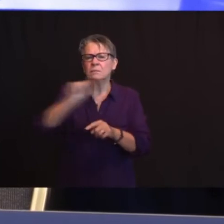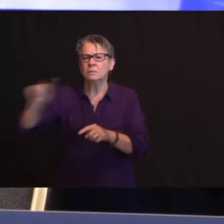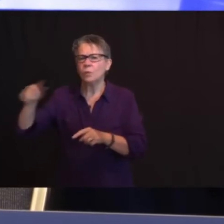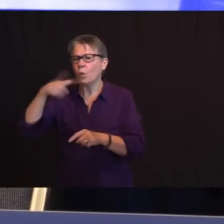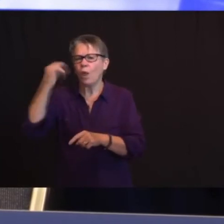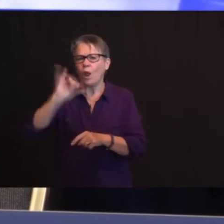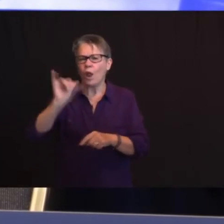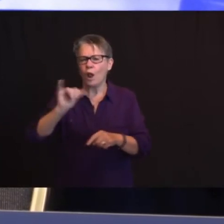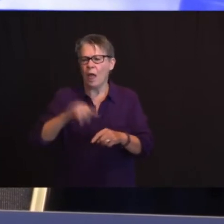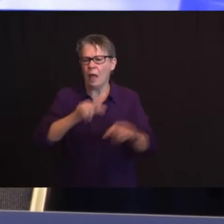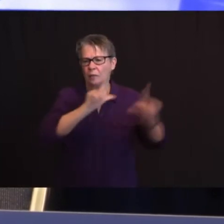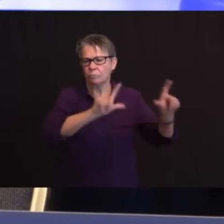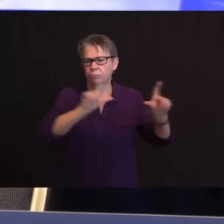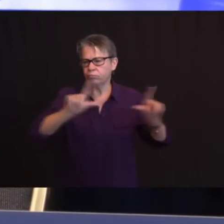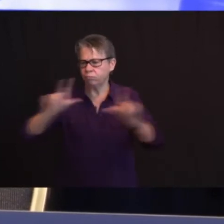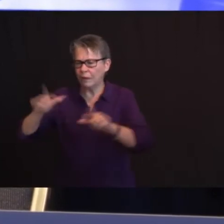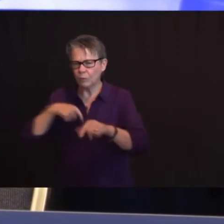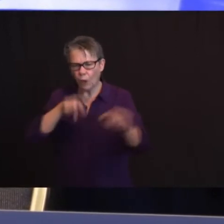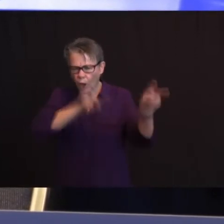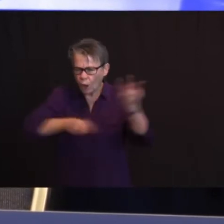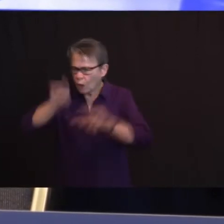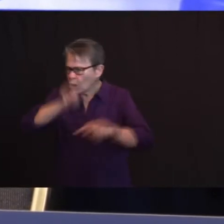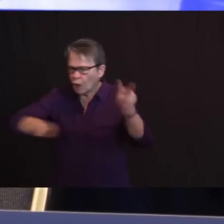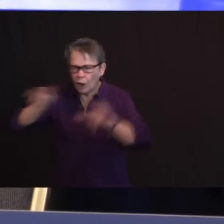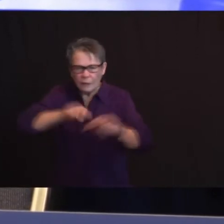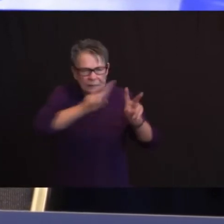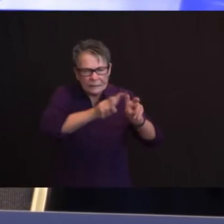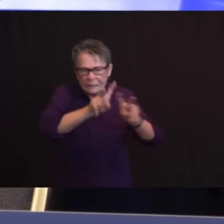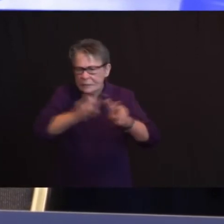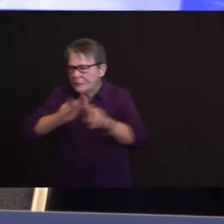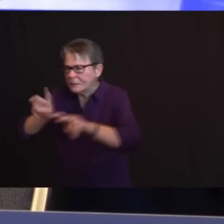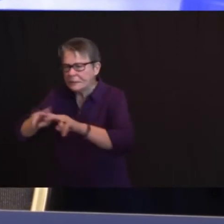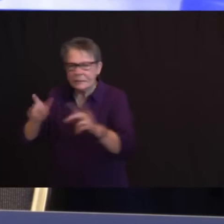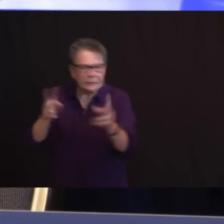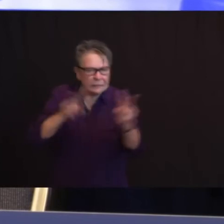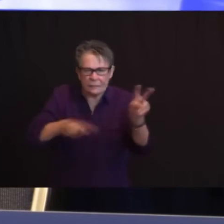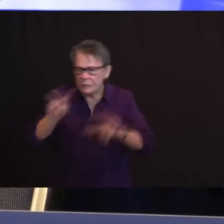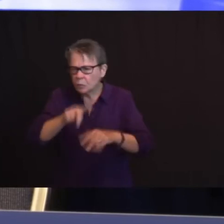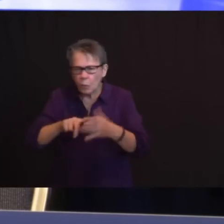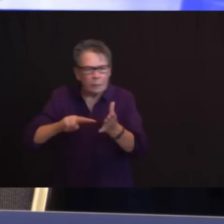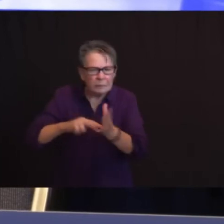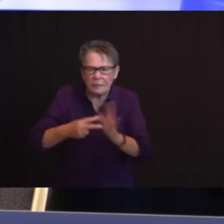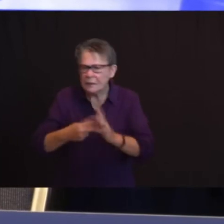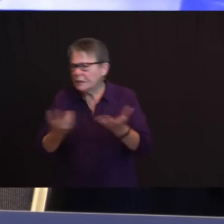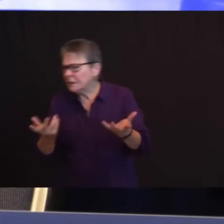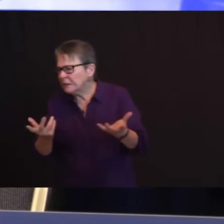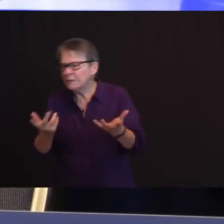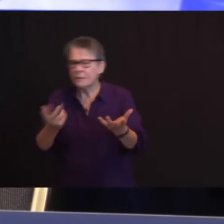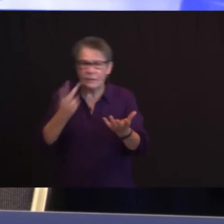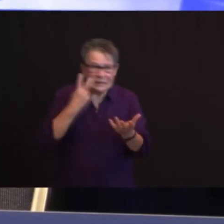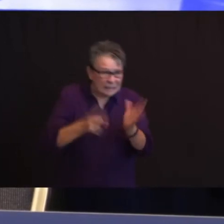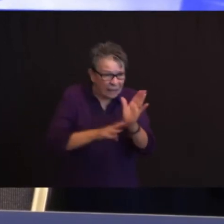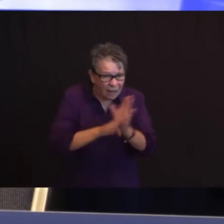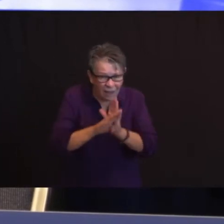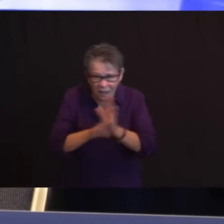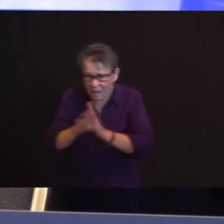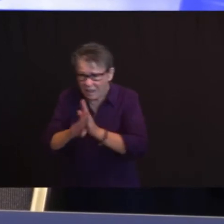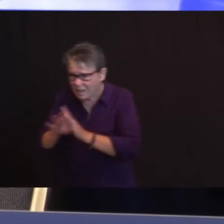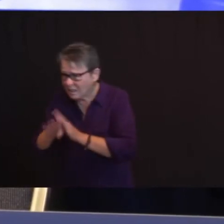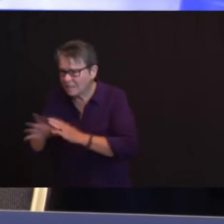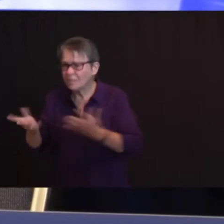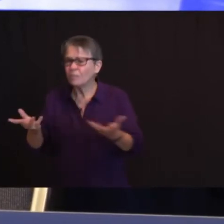ever opening, and I think I've explained this, a slight uptick. So at the end of the day, I think it's worth